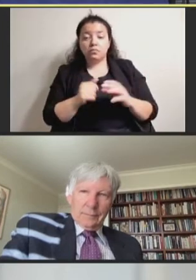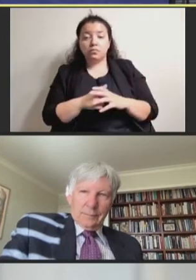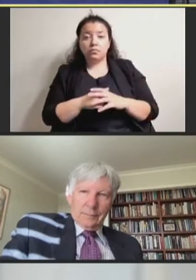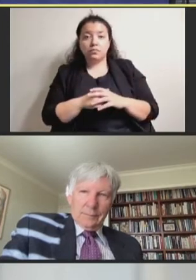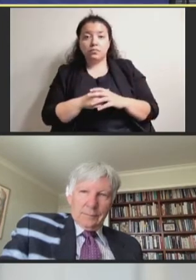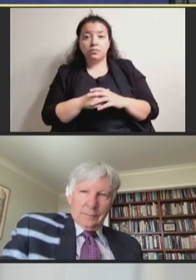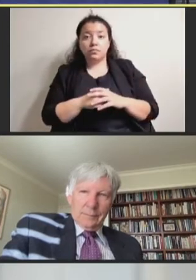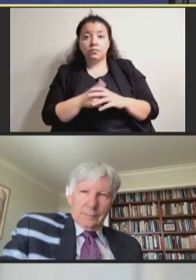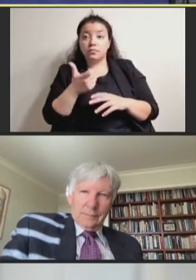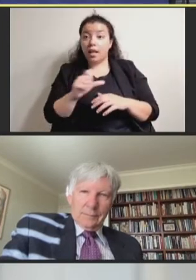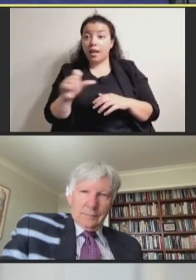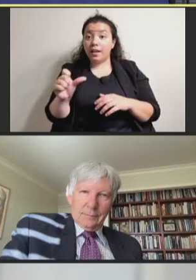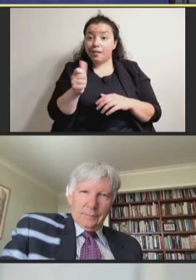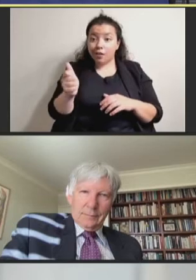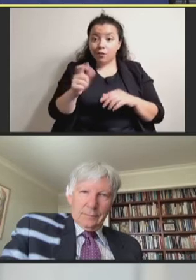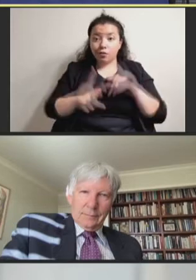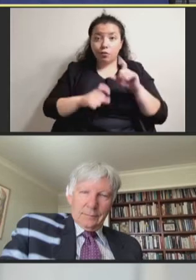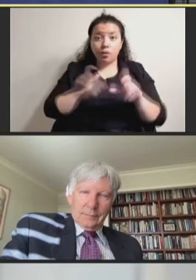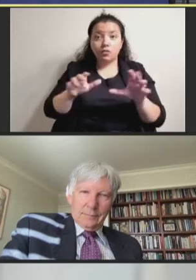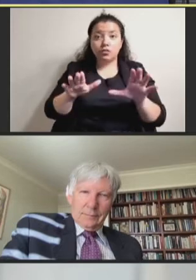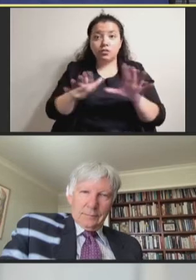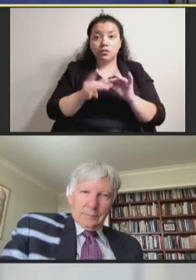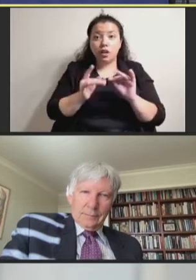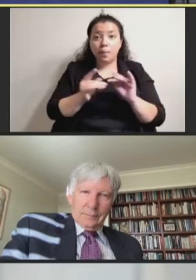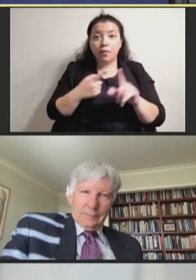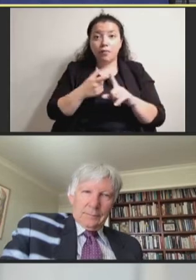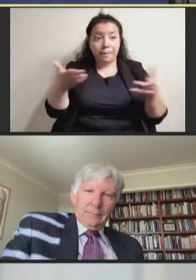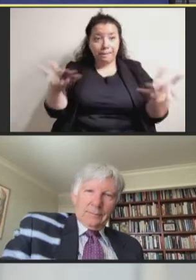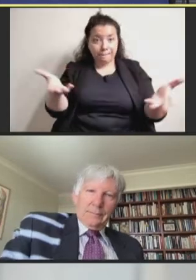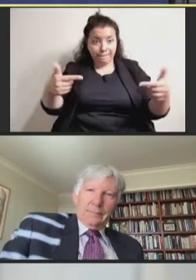Any other questions or comments in the room?